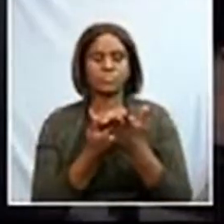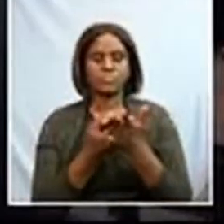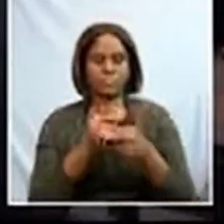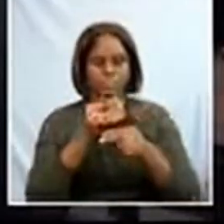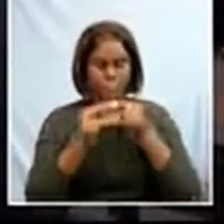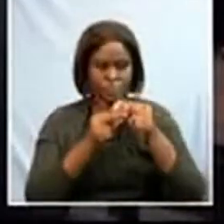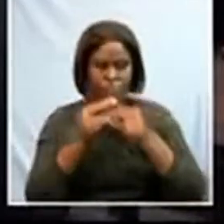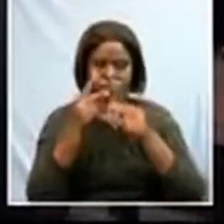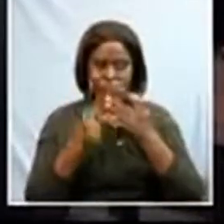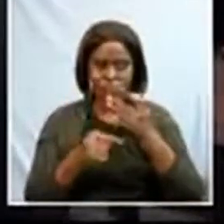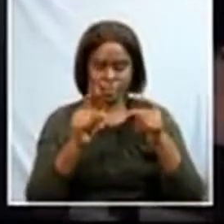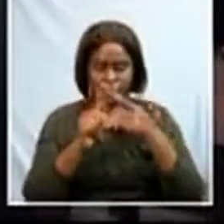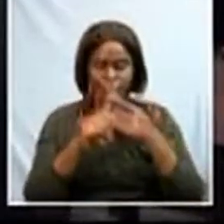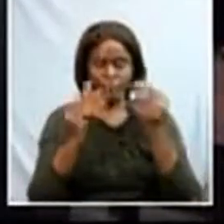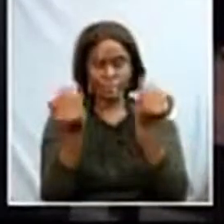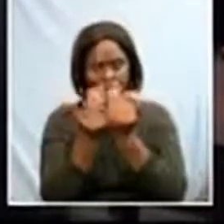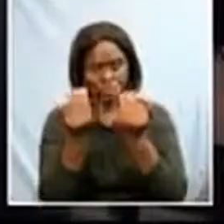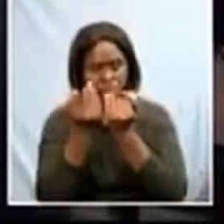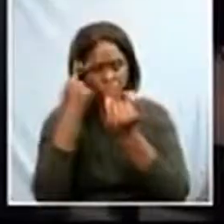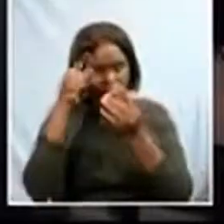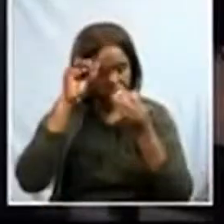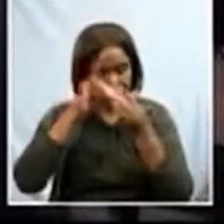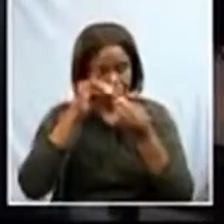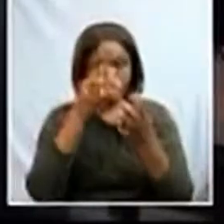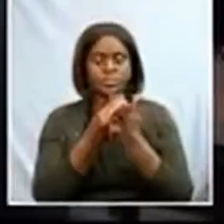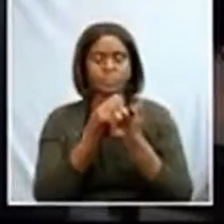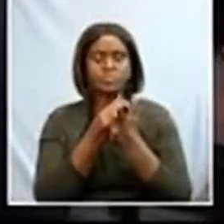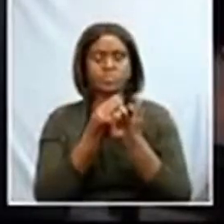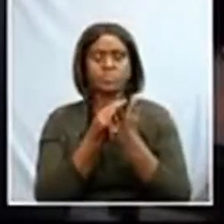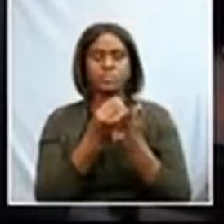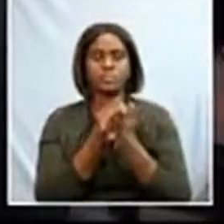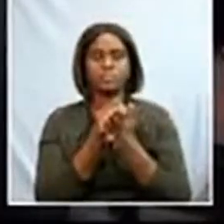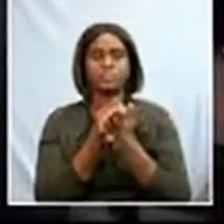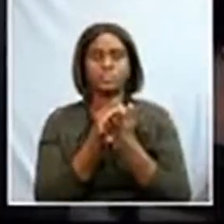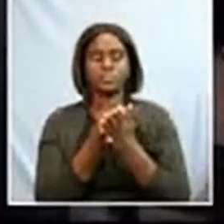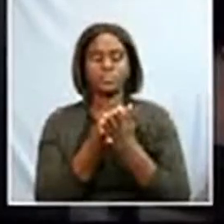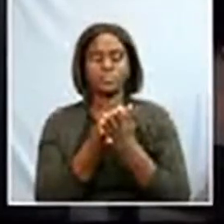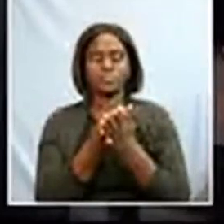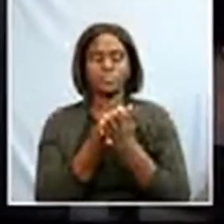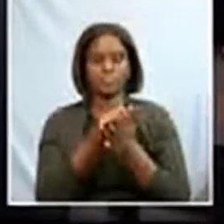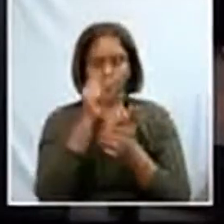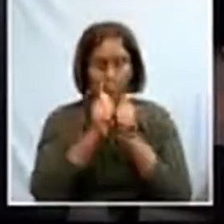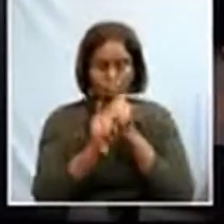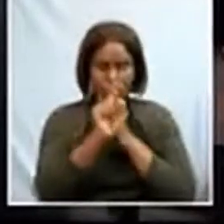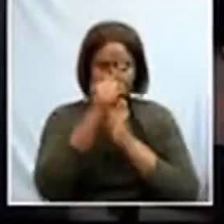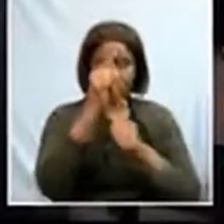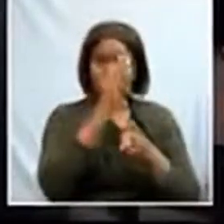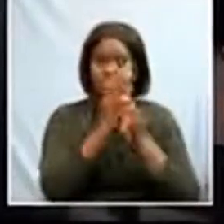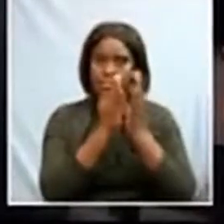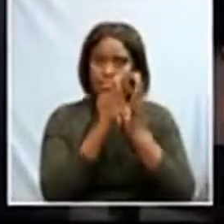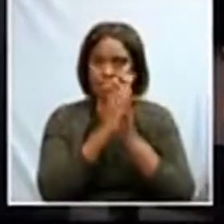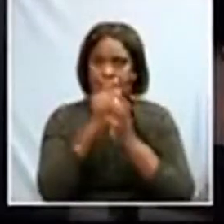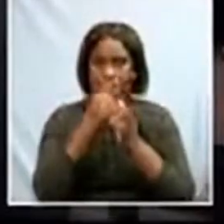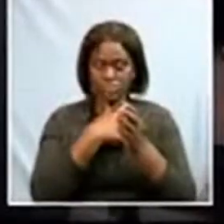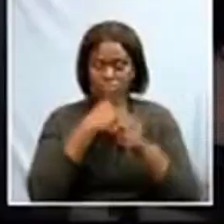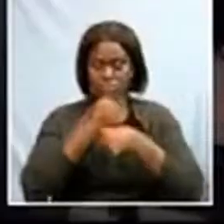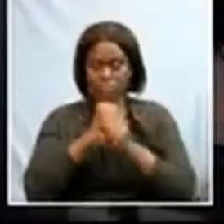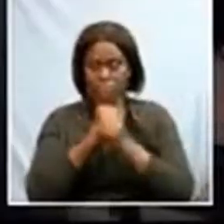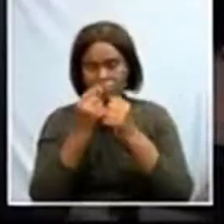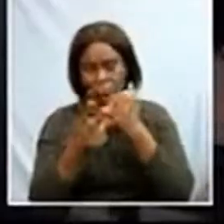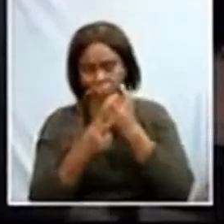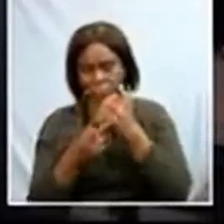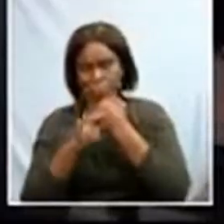meant to seek for additional funding, because the first contract you had made a saving